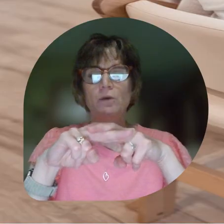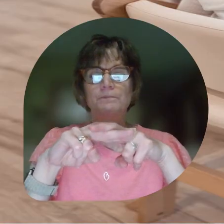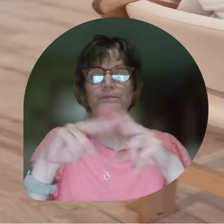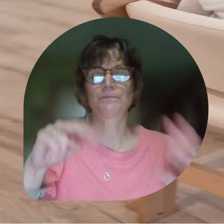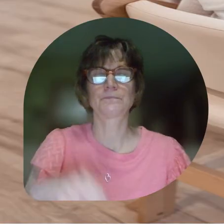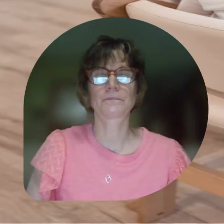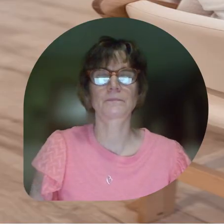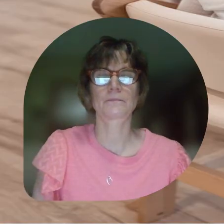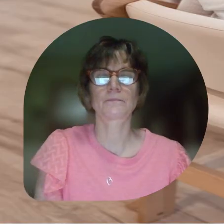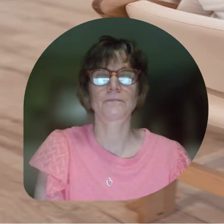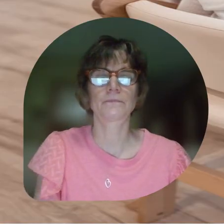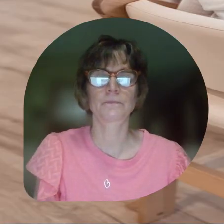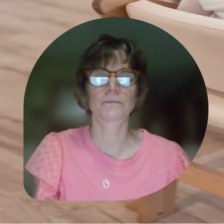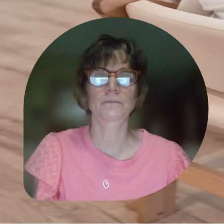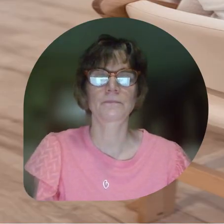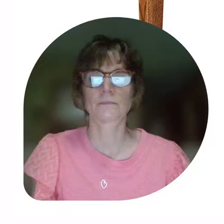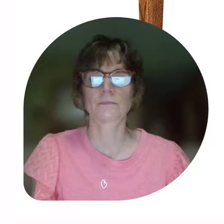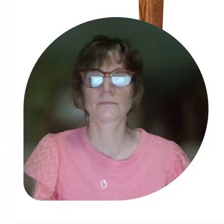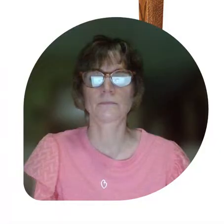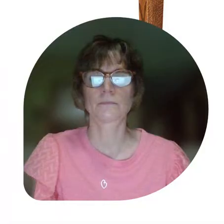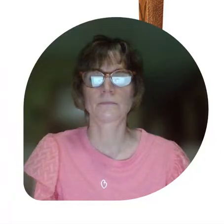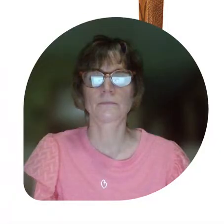Chair.